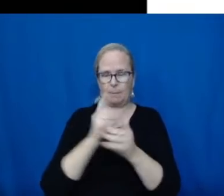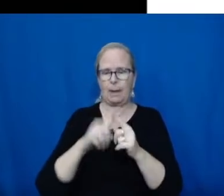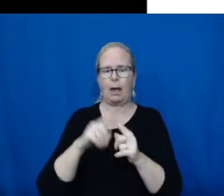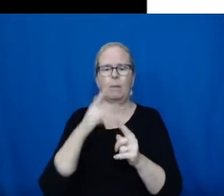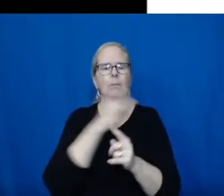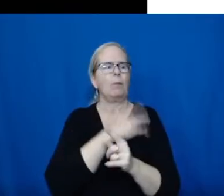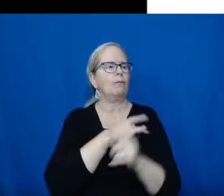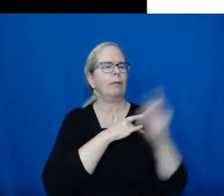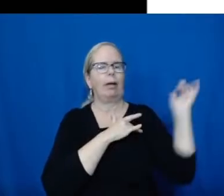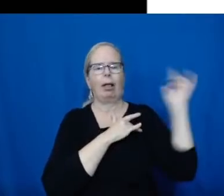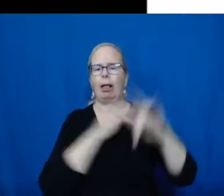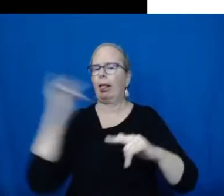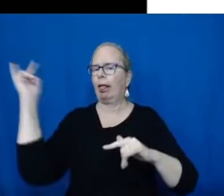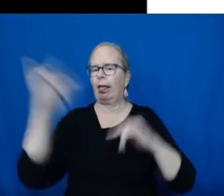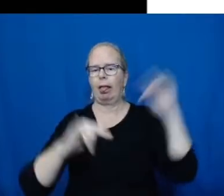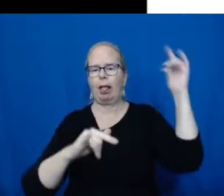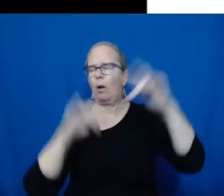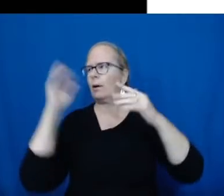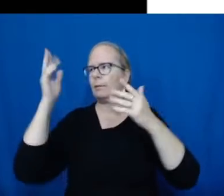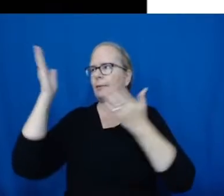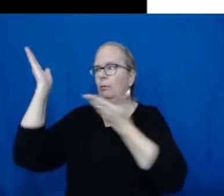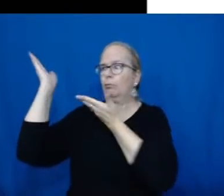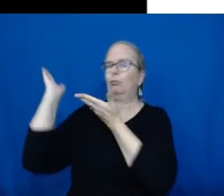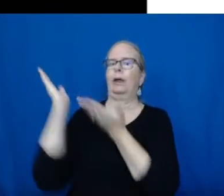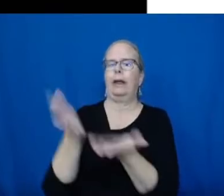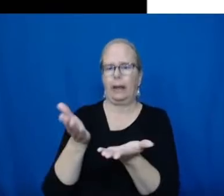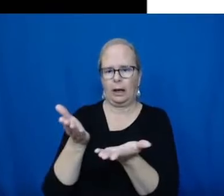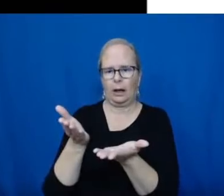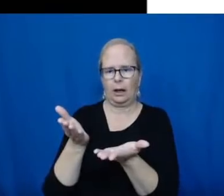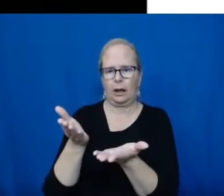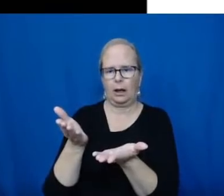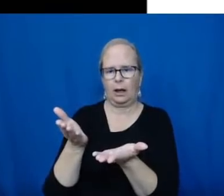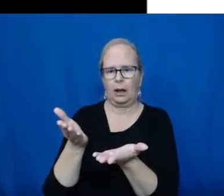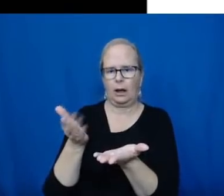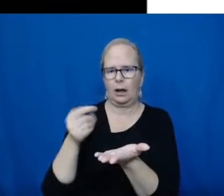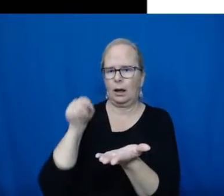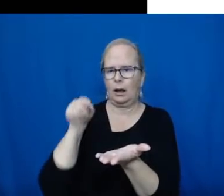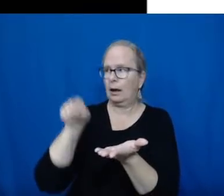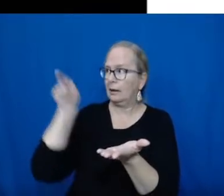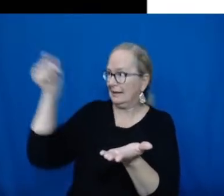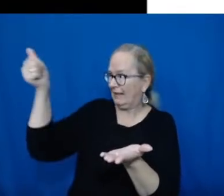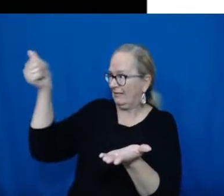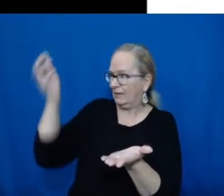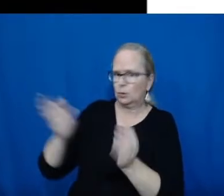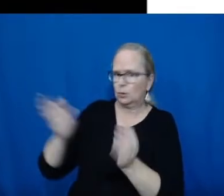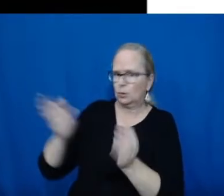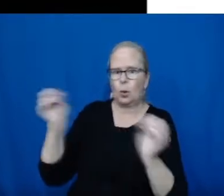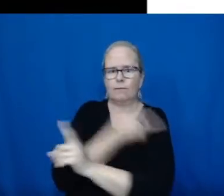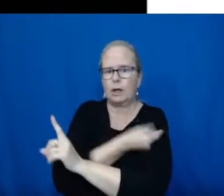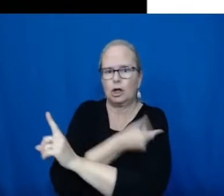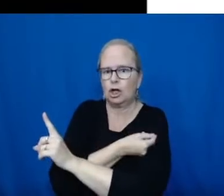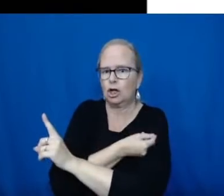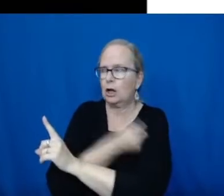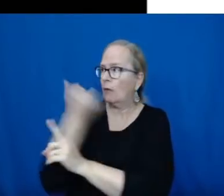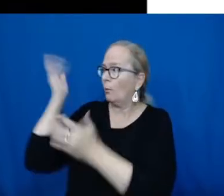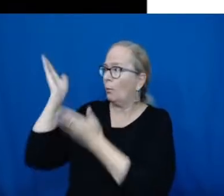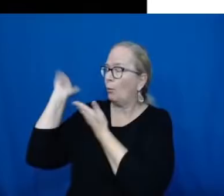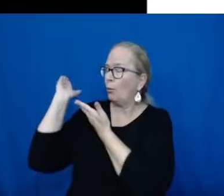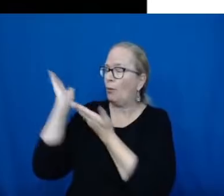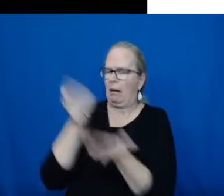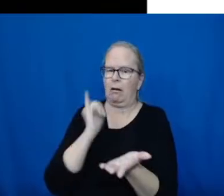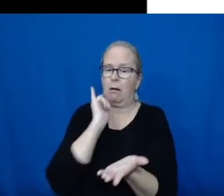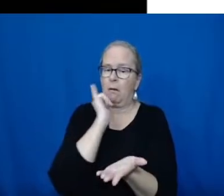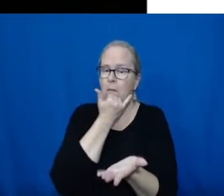That is the red line. With vaccinate, if we have, and assuming we don't have, that we wouldn't have any public health measures in